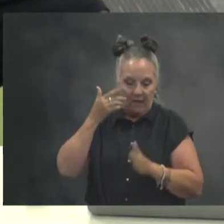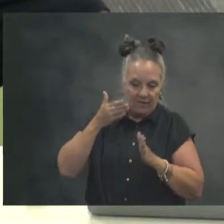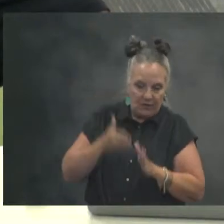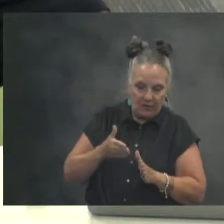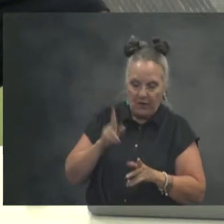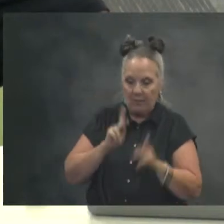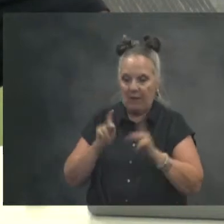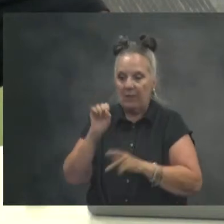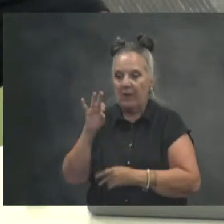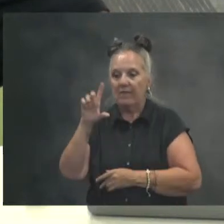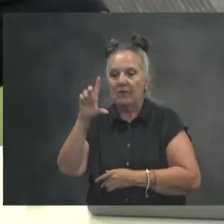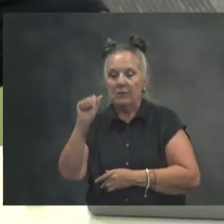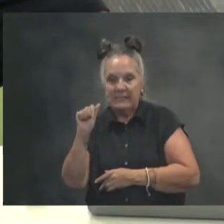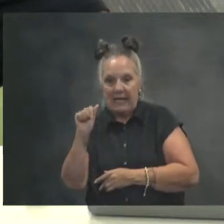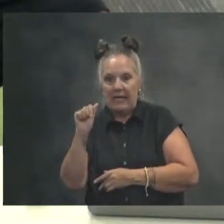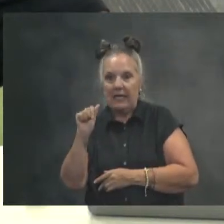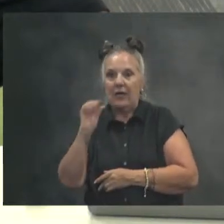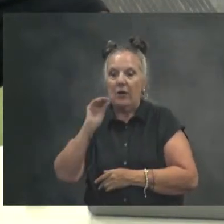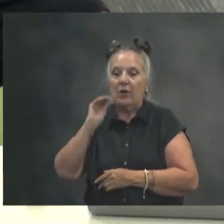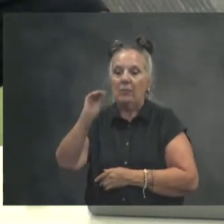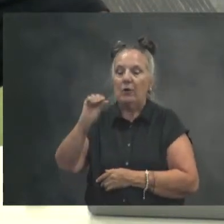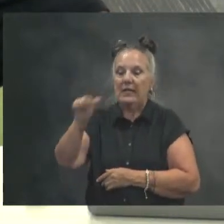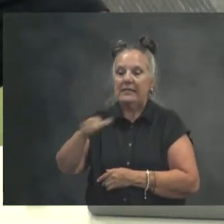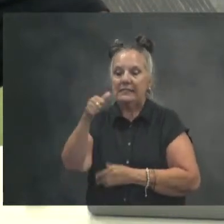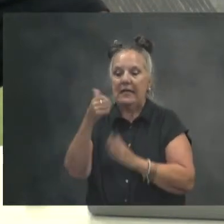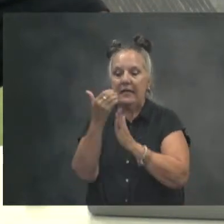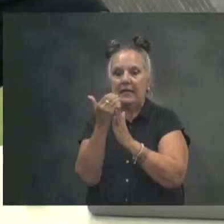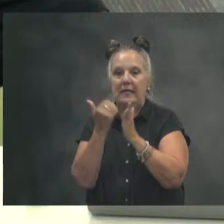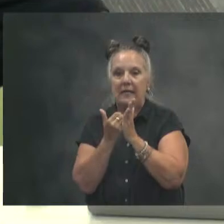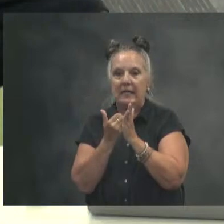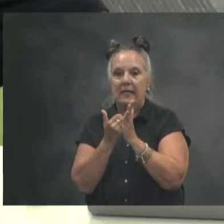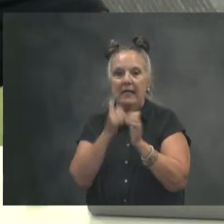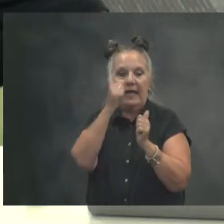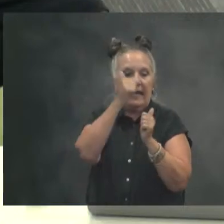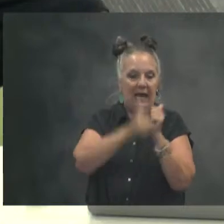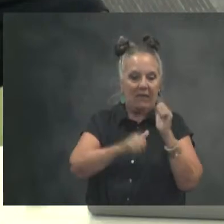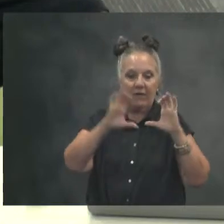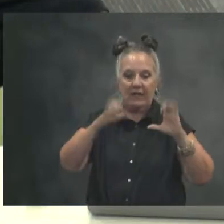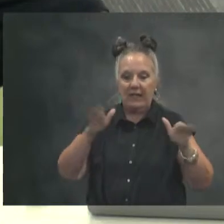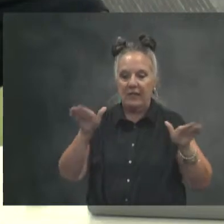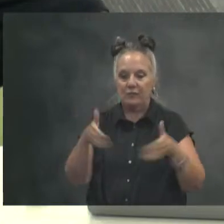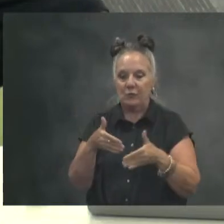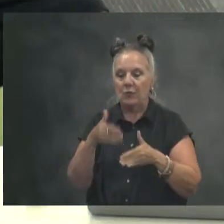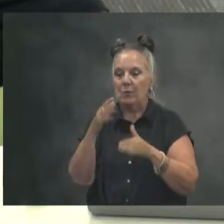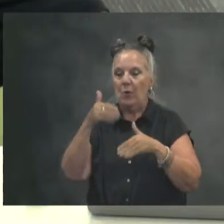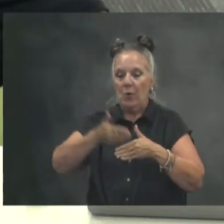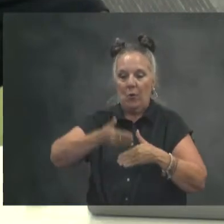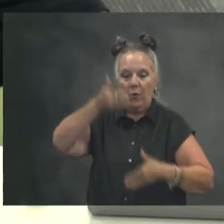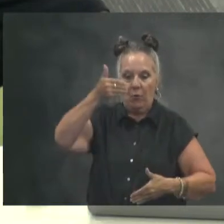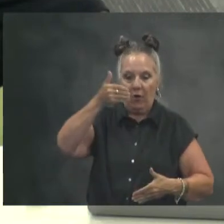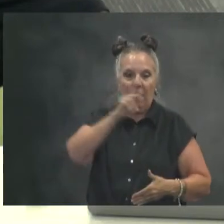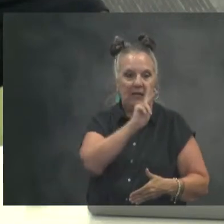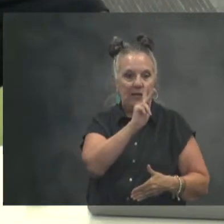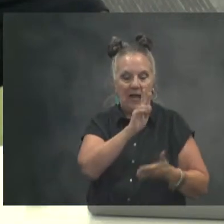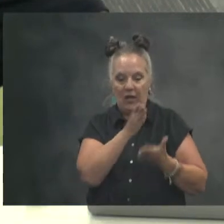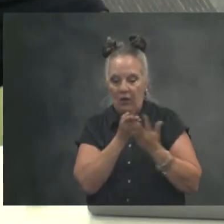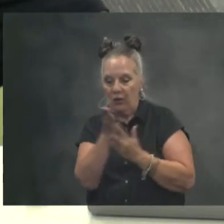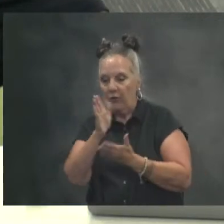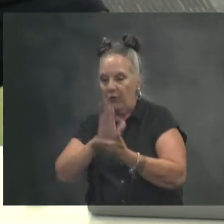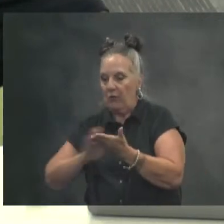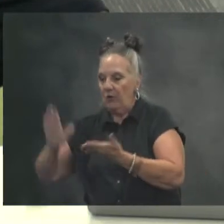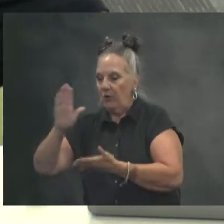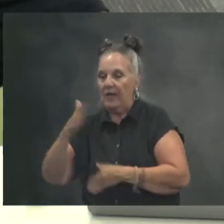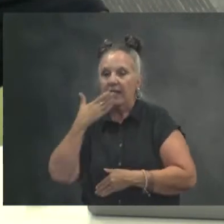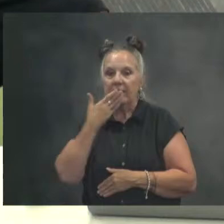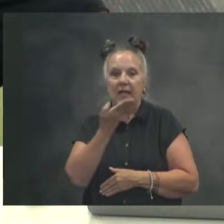of Louisiana that are putting the 10 Commandments on every classroom wall, K through college. Hallelujah. And thank God